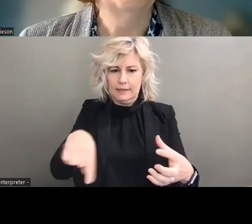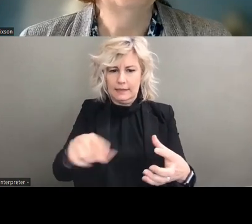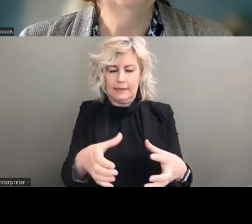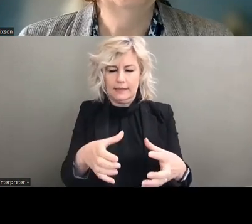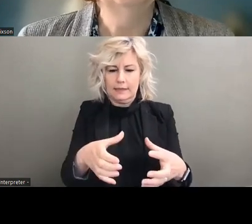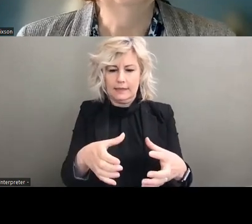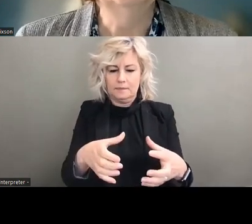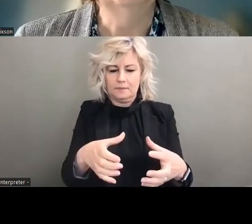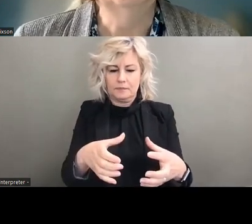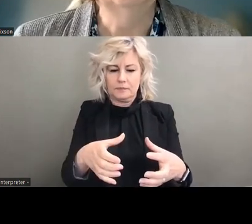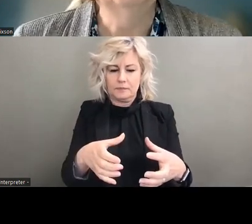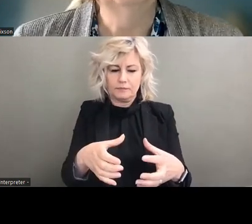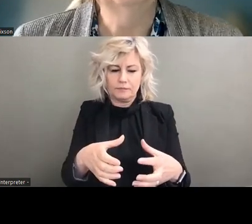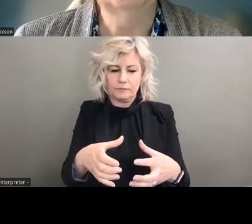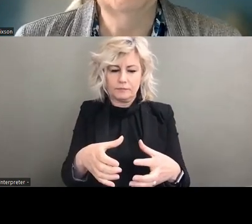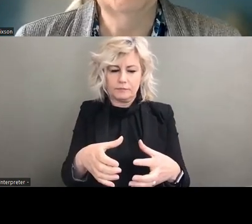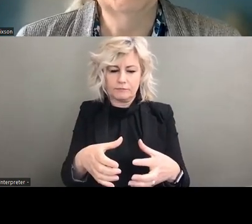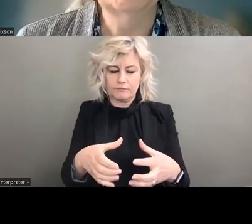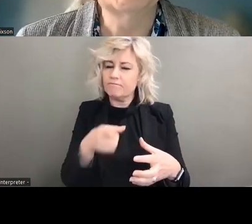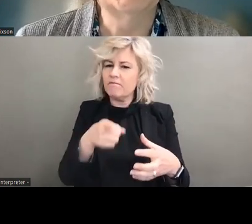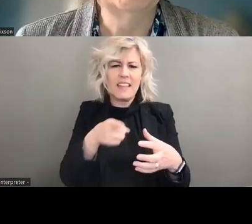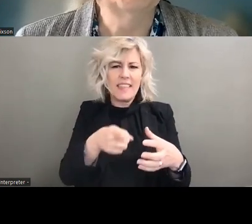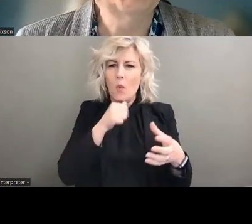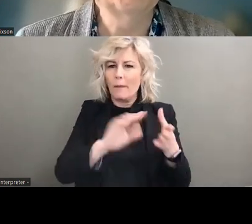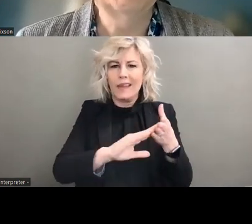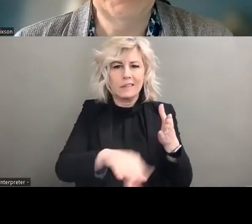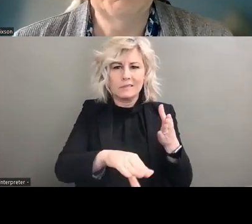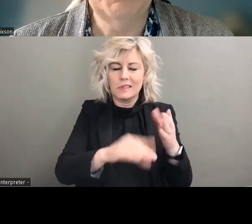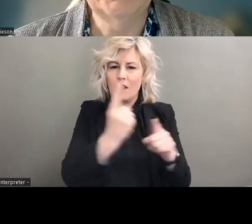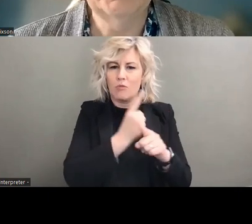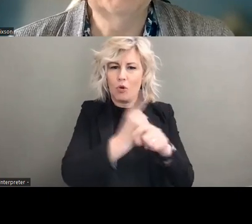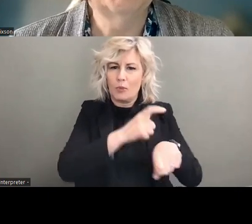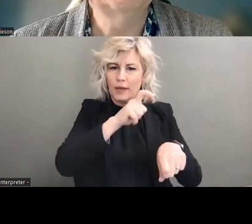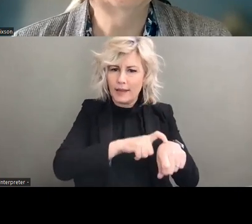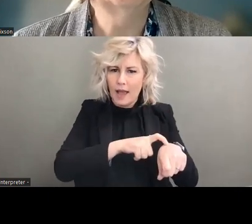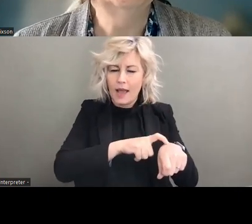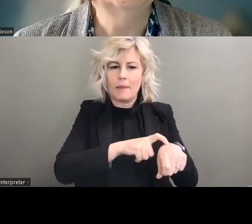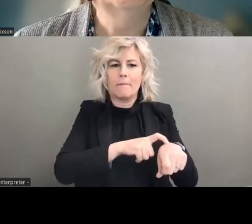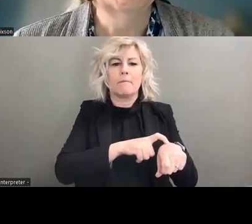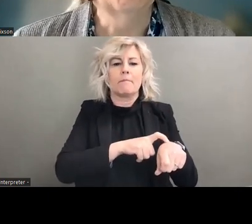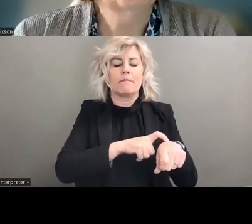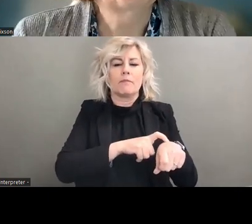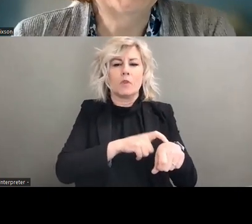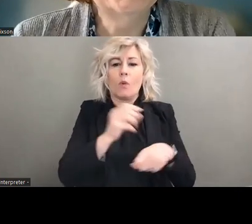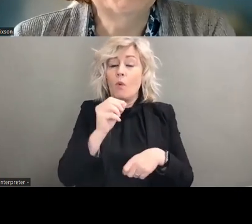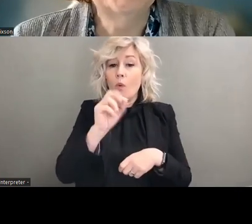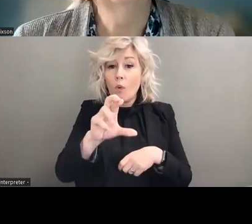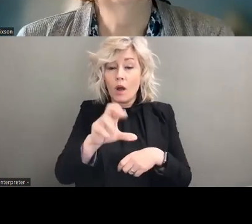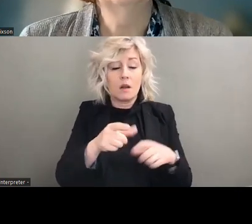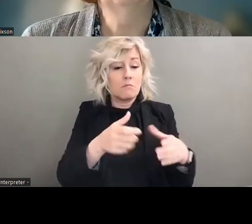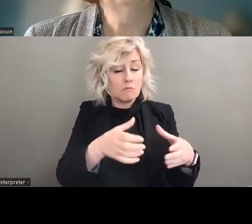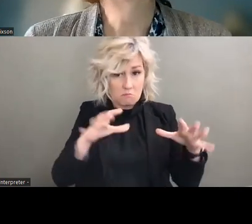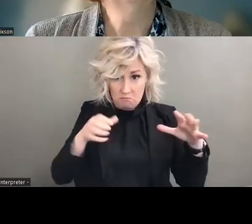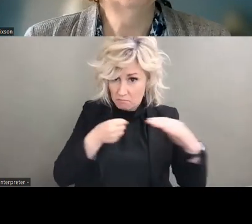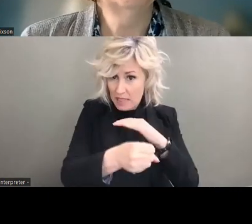were not getting discharged in an appropriate time or manner from a facility, or were placed in a